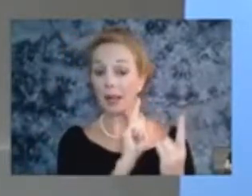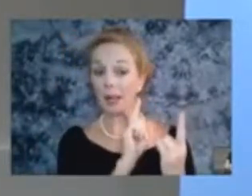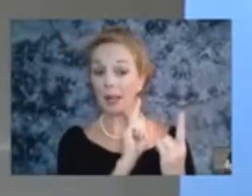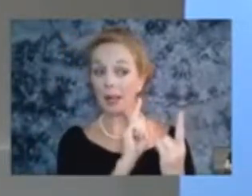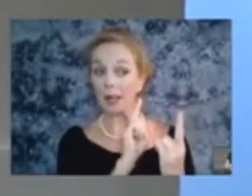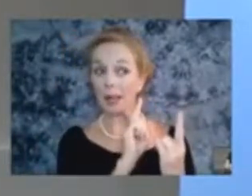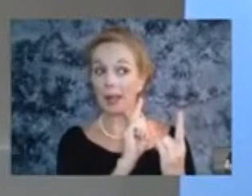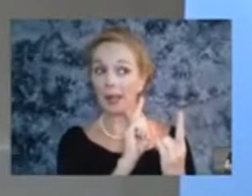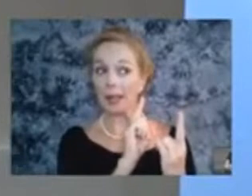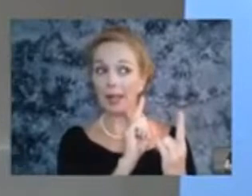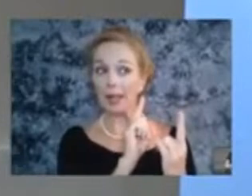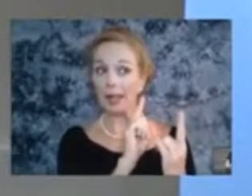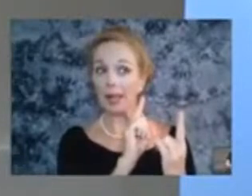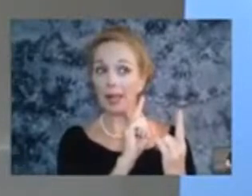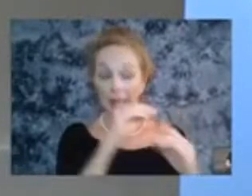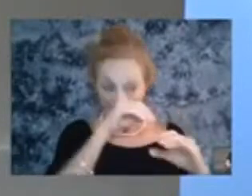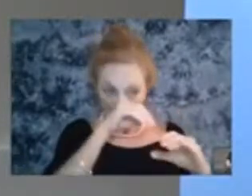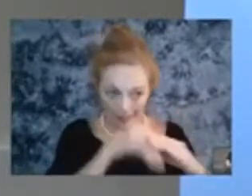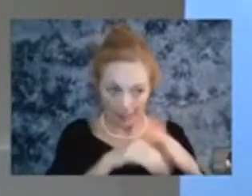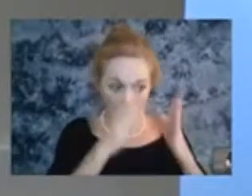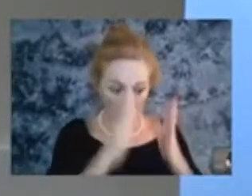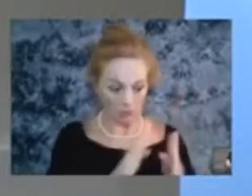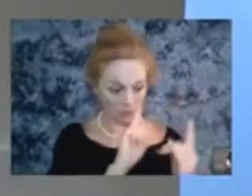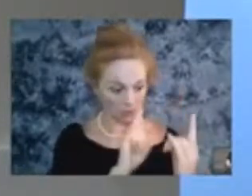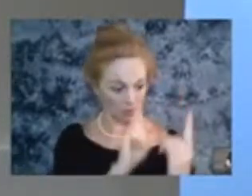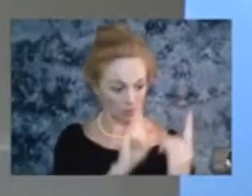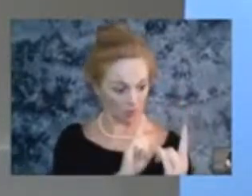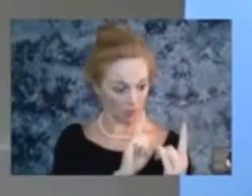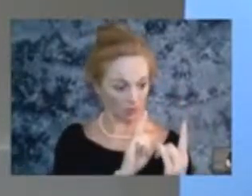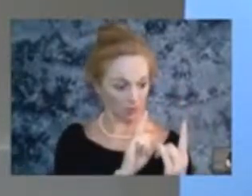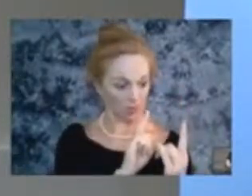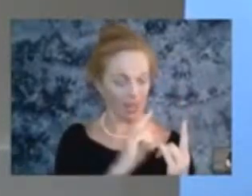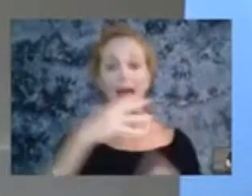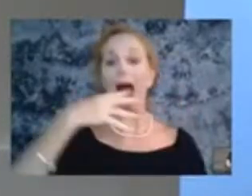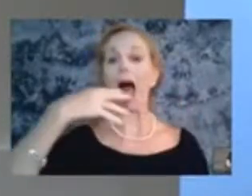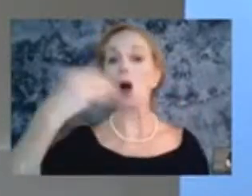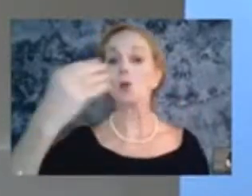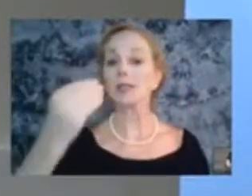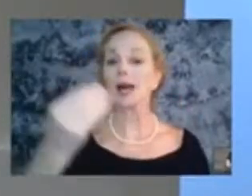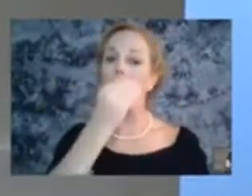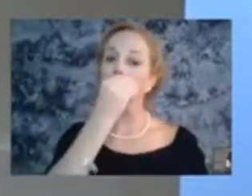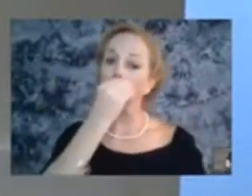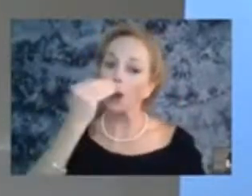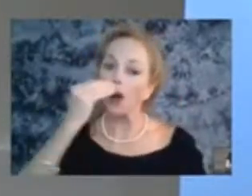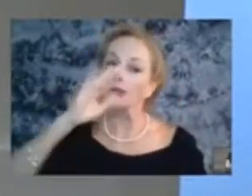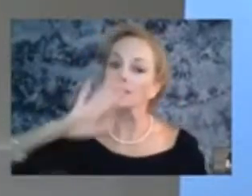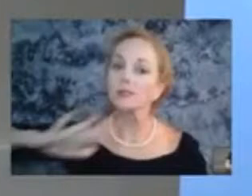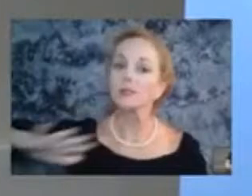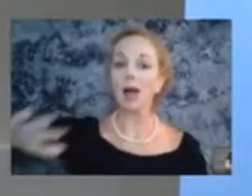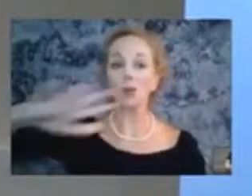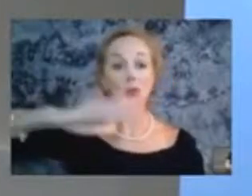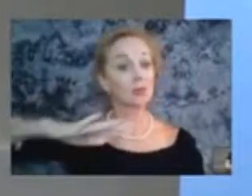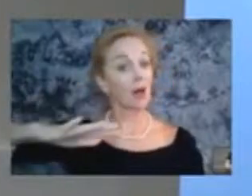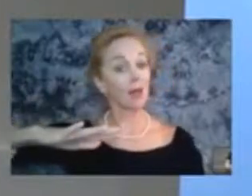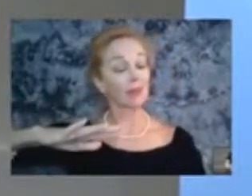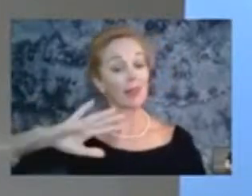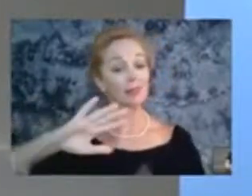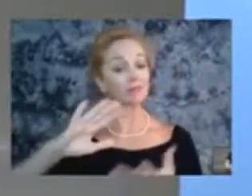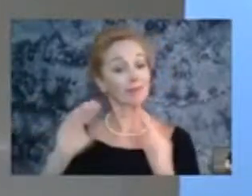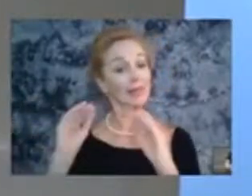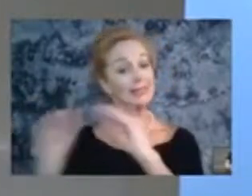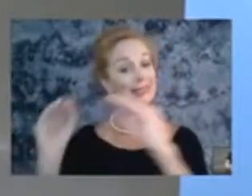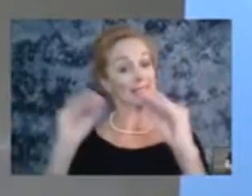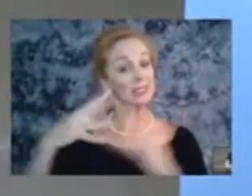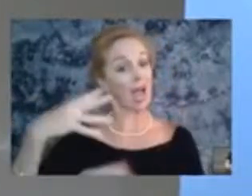outdoors? Possibly in some of the school gardens or some enhanced opportunity that could be